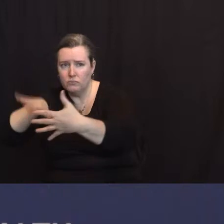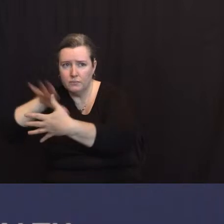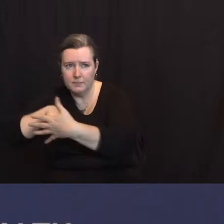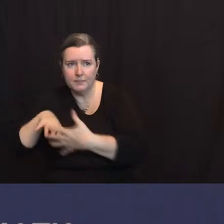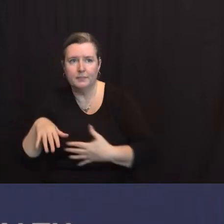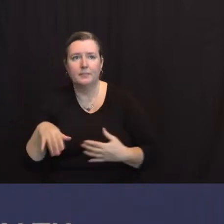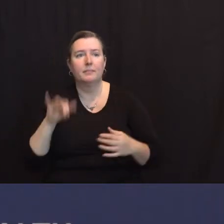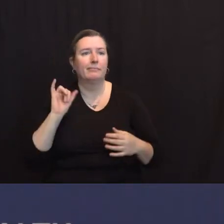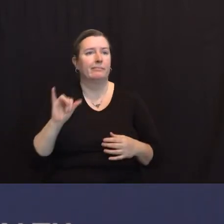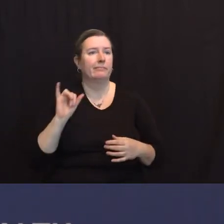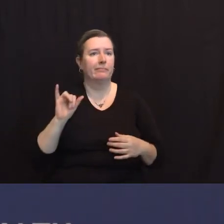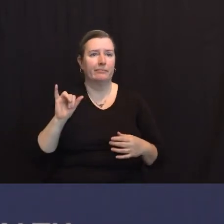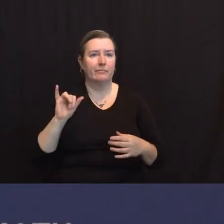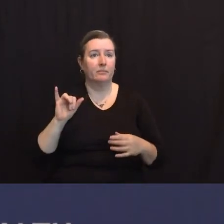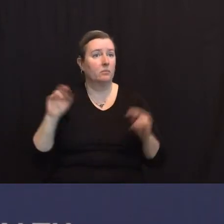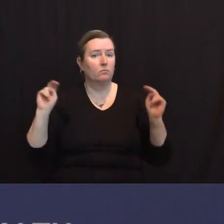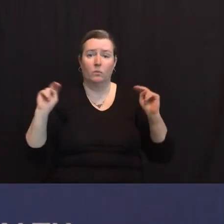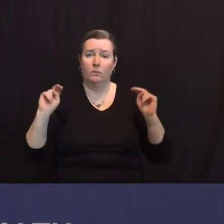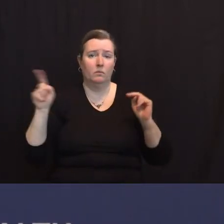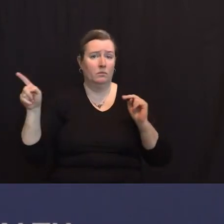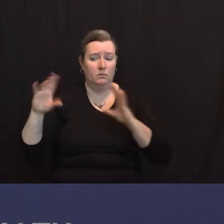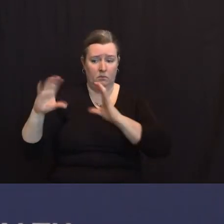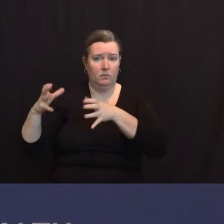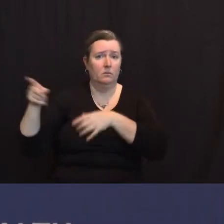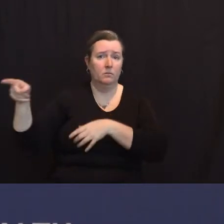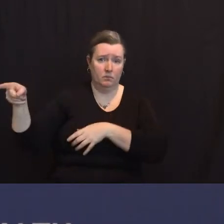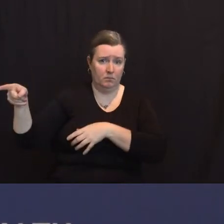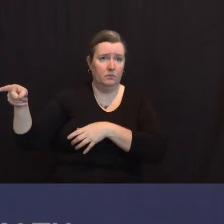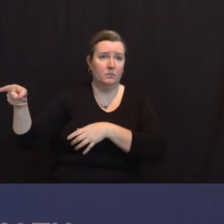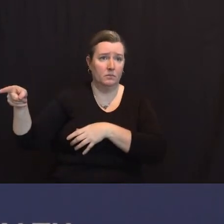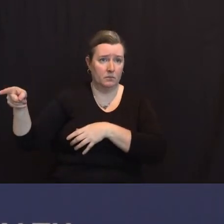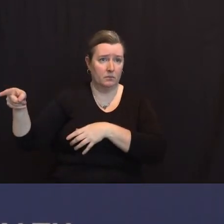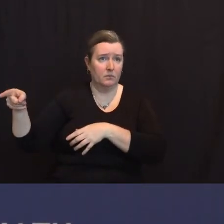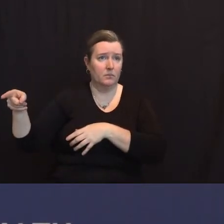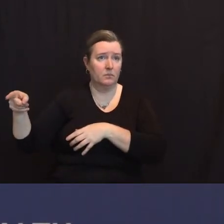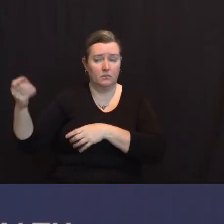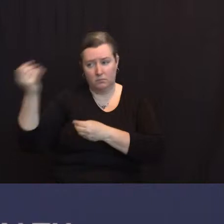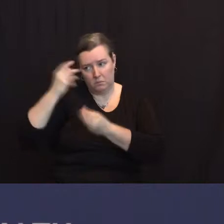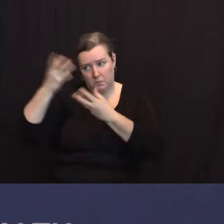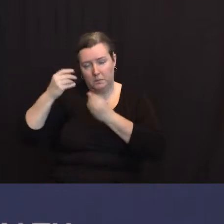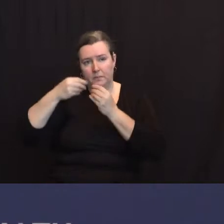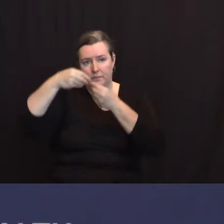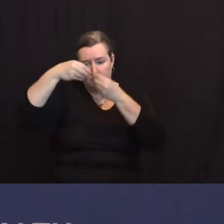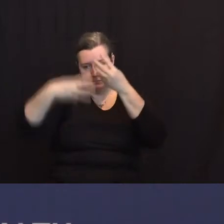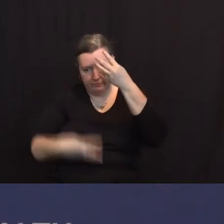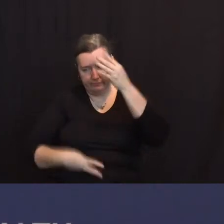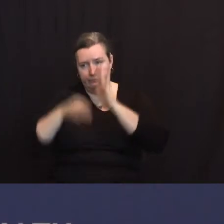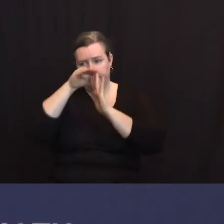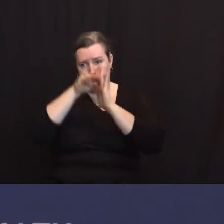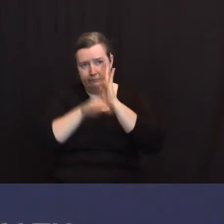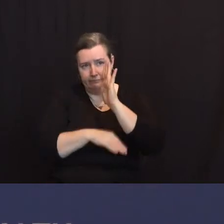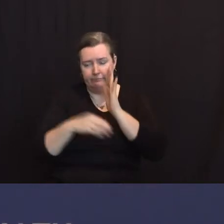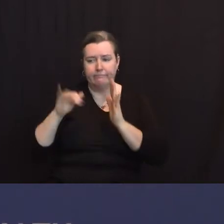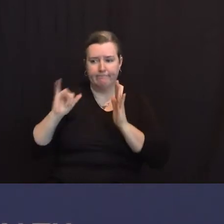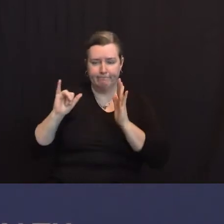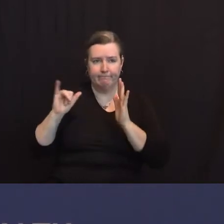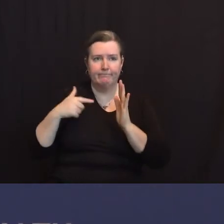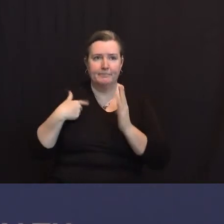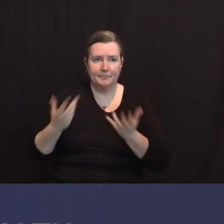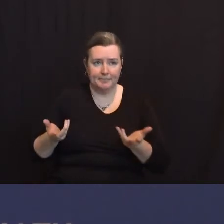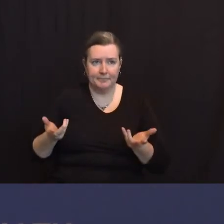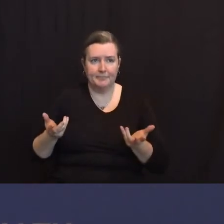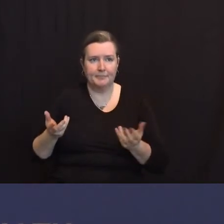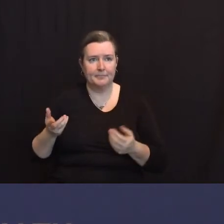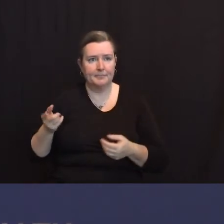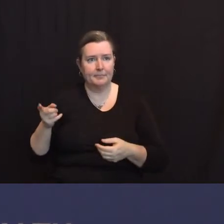terms of where deficiencies were, that executive orders, that laws. In fact, you just referred to the website today that was one of